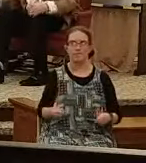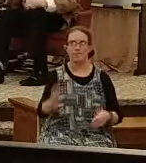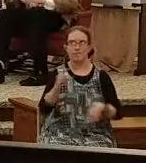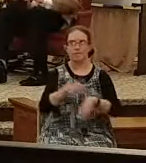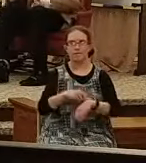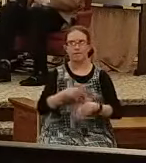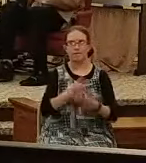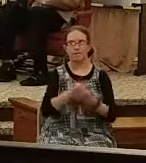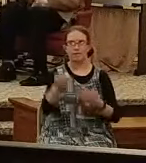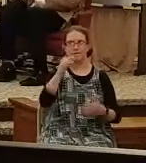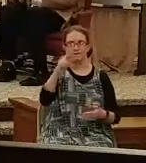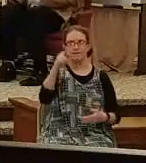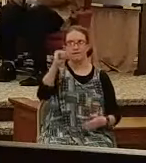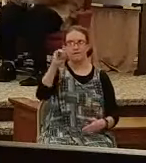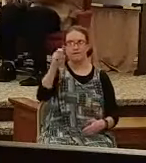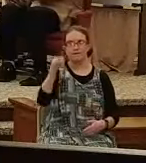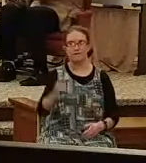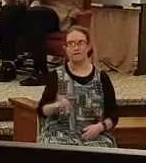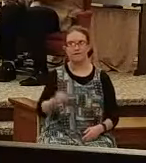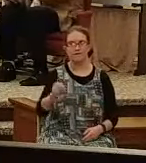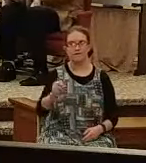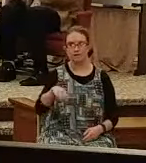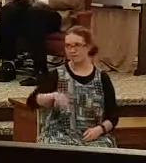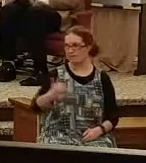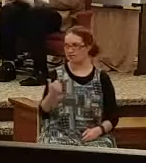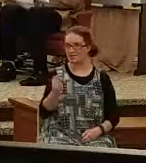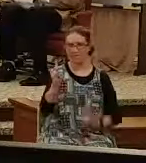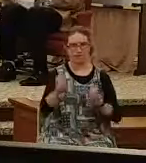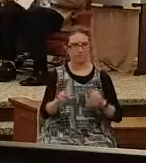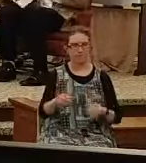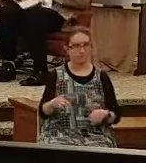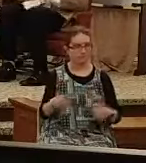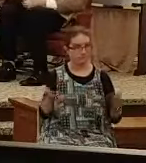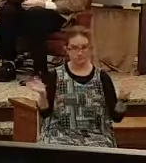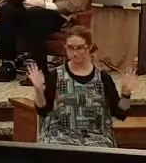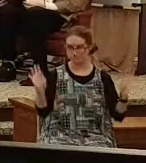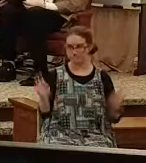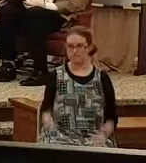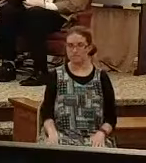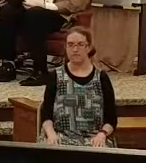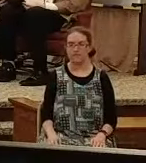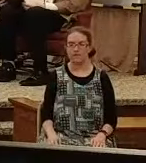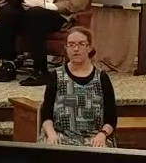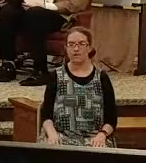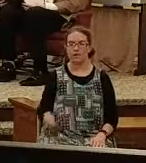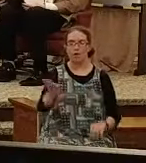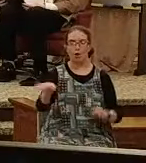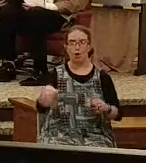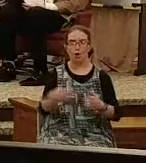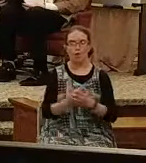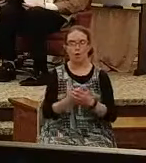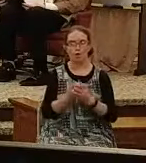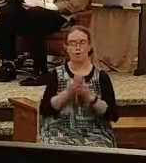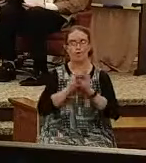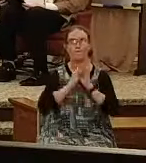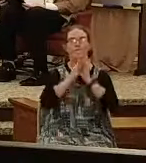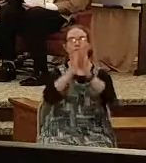time would fail me to tell of Gideon and Barak and Samson, Jephthah, David, and also Samuel and the prophets, who through